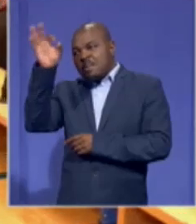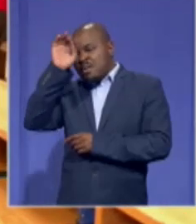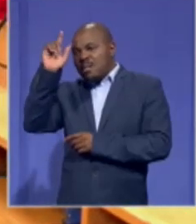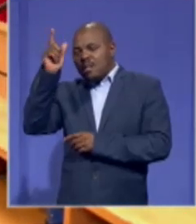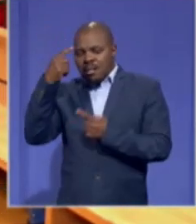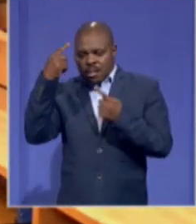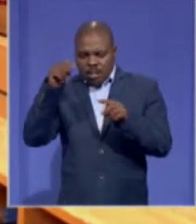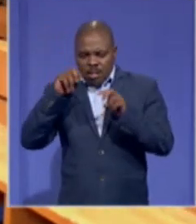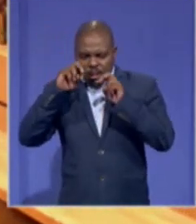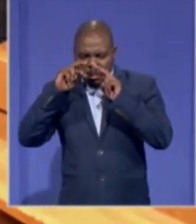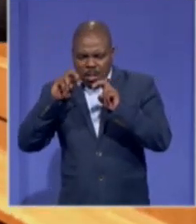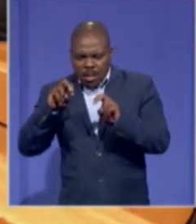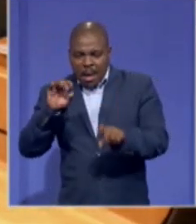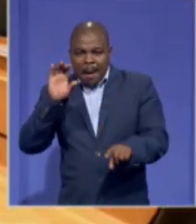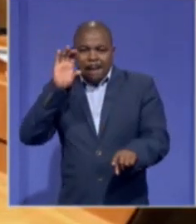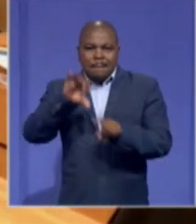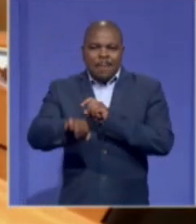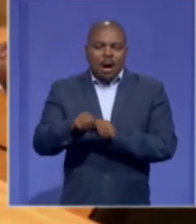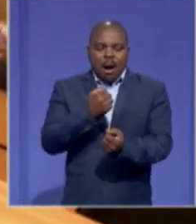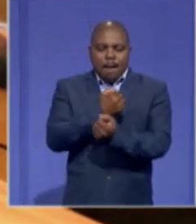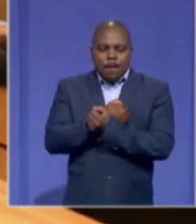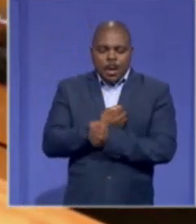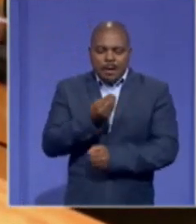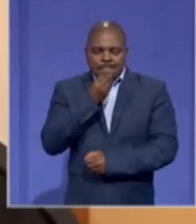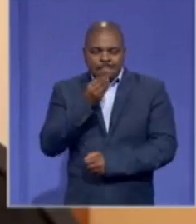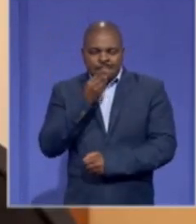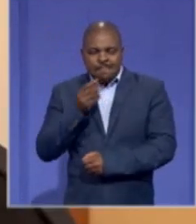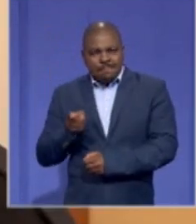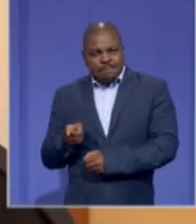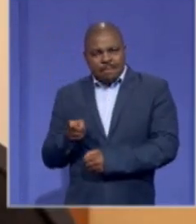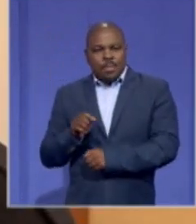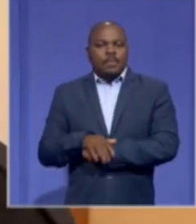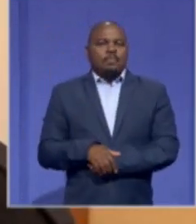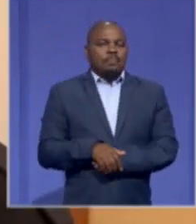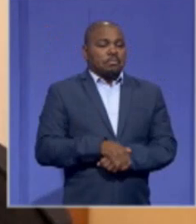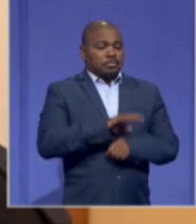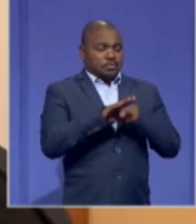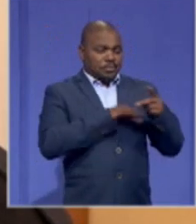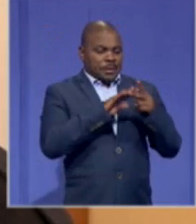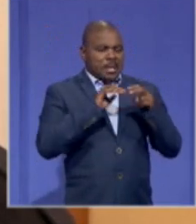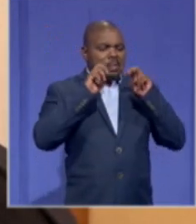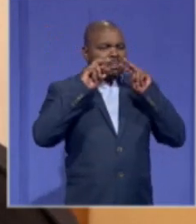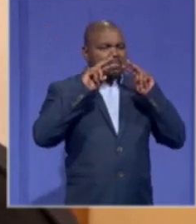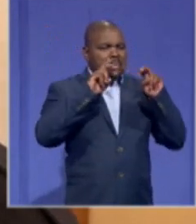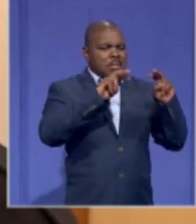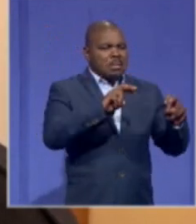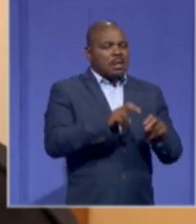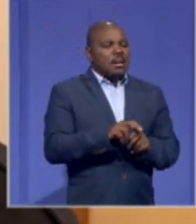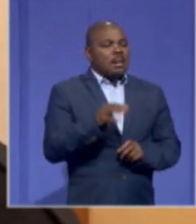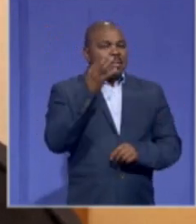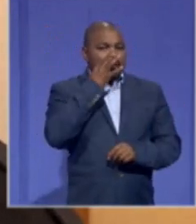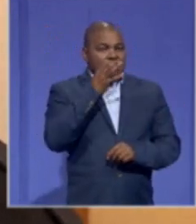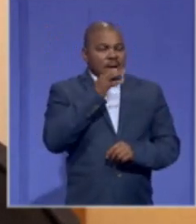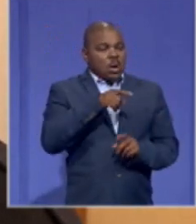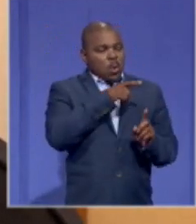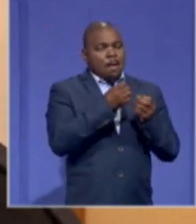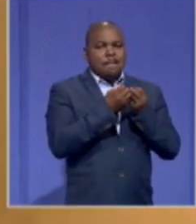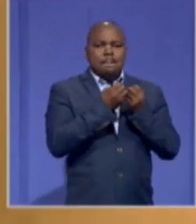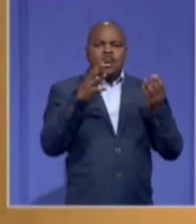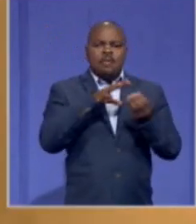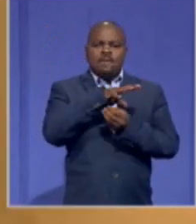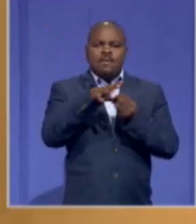di ne tsa kaya fa a tsheletswe botlhole. Re sa le fo dipatlisiso di ne di a supa fa a kwadisitse bontsi jwa losika le